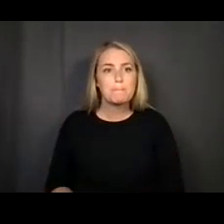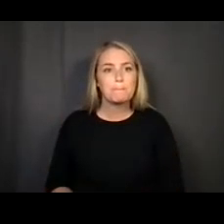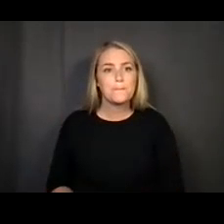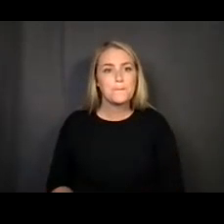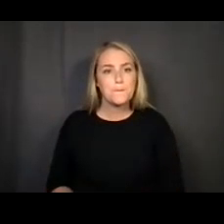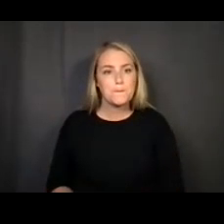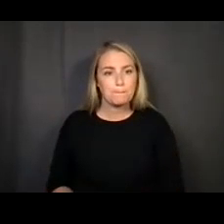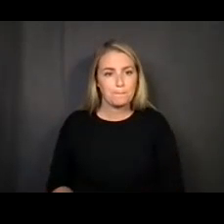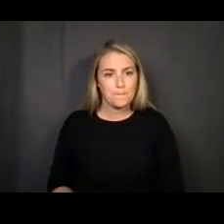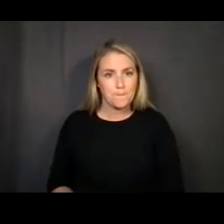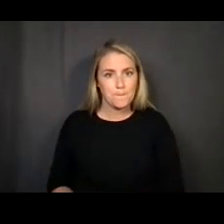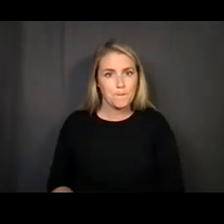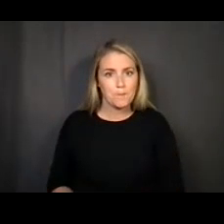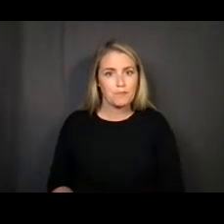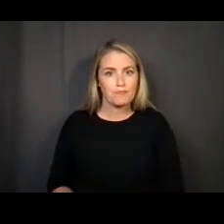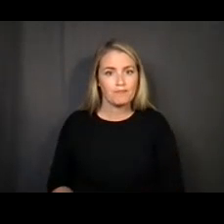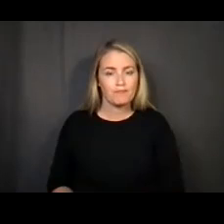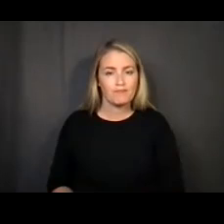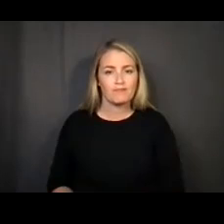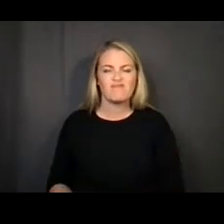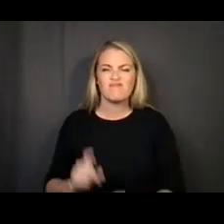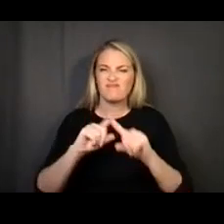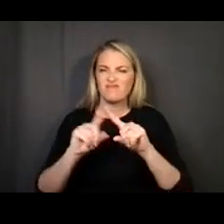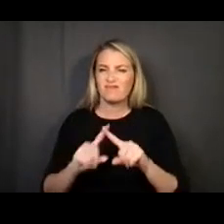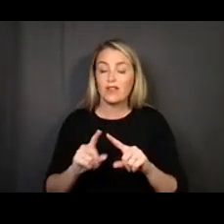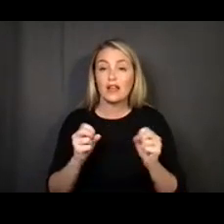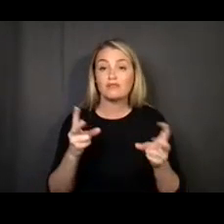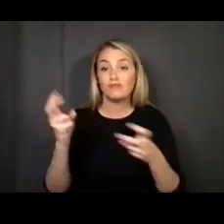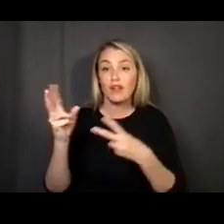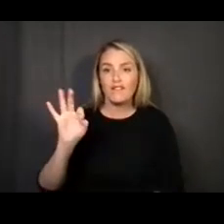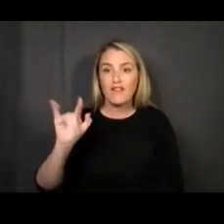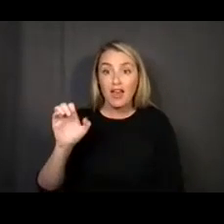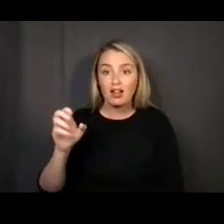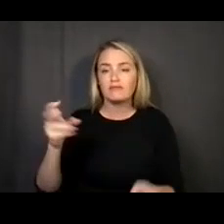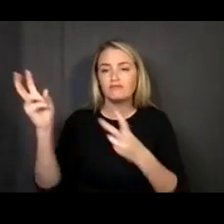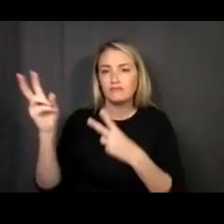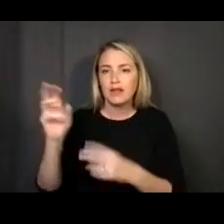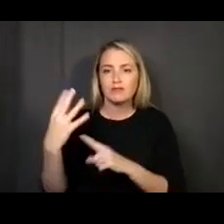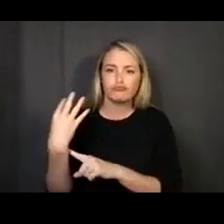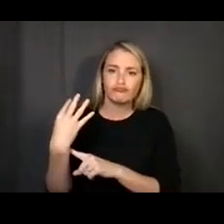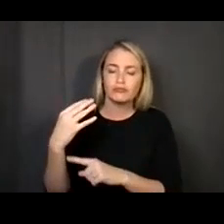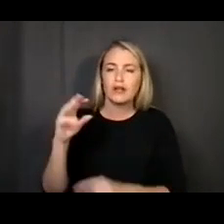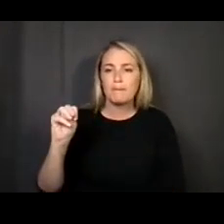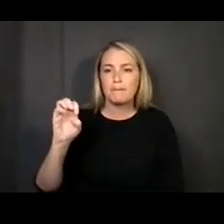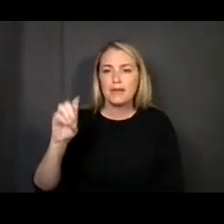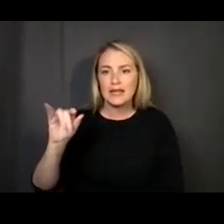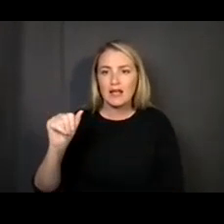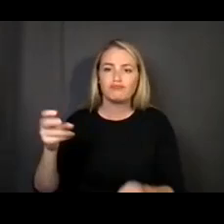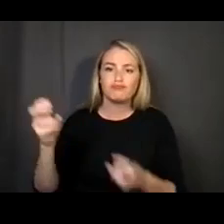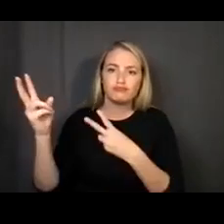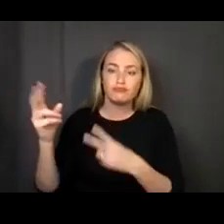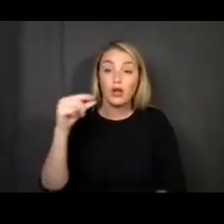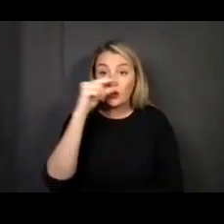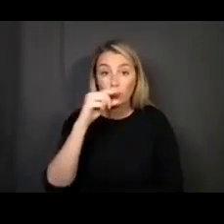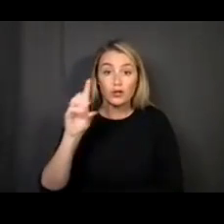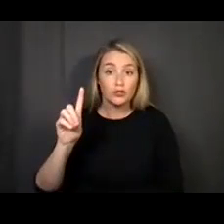a variety. So there are, like I said, you can upload a file or a media and record something. Google Drive is something that a lot of